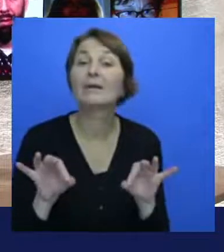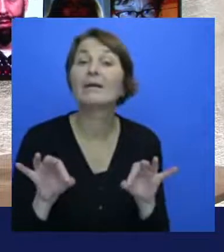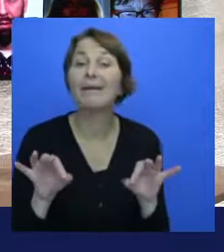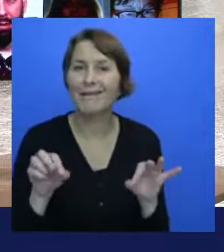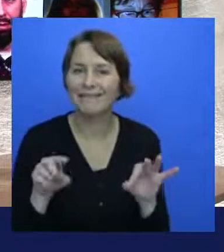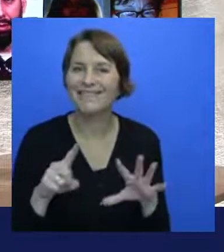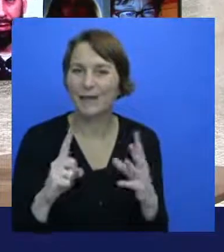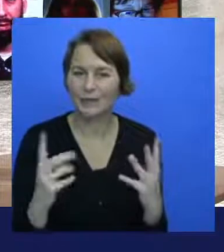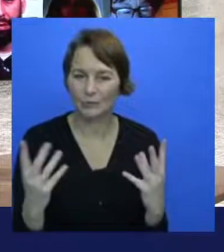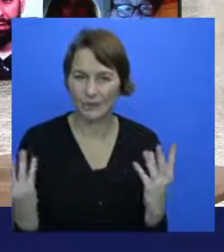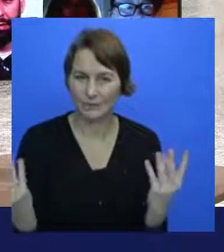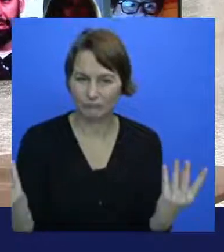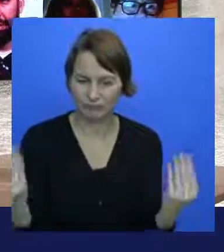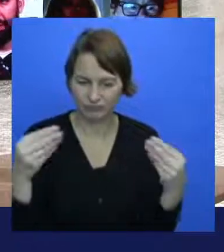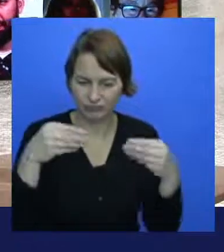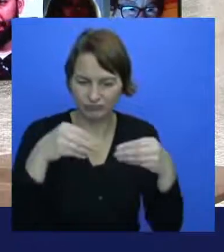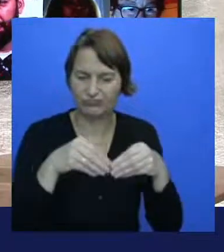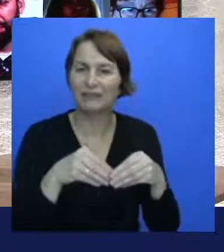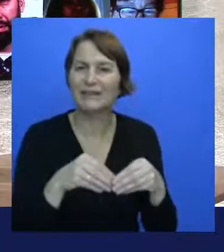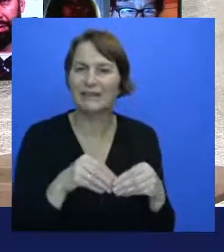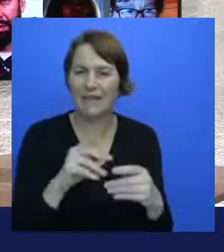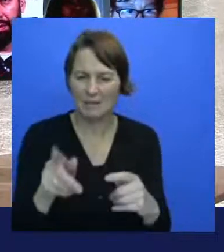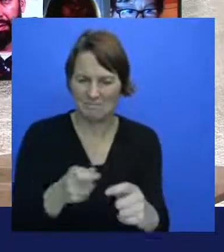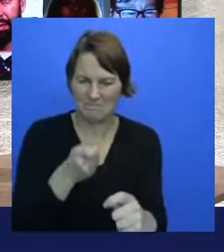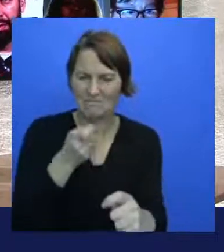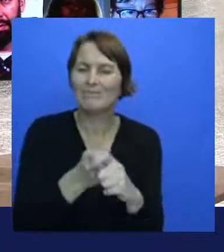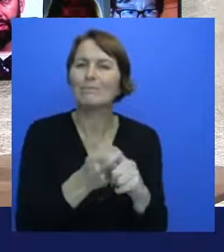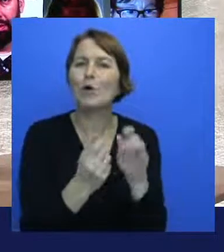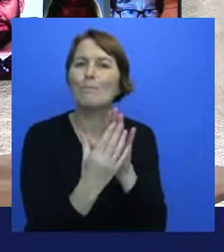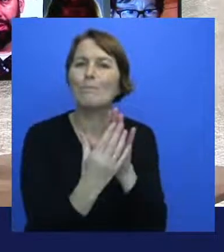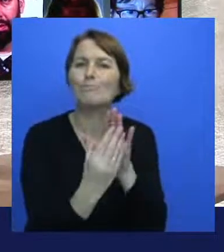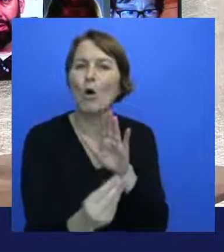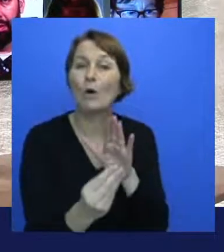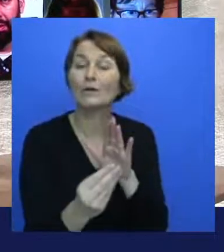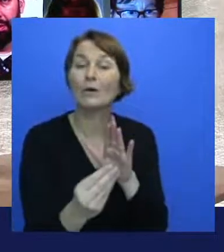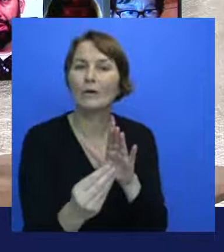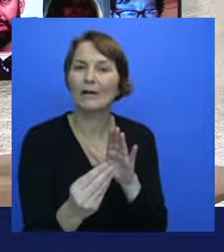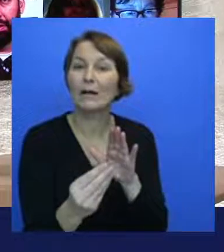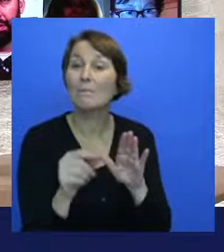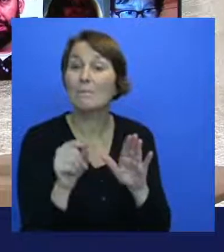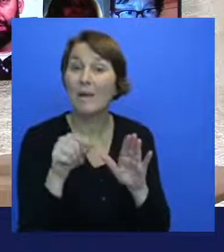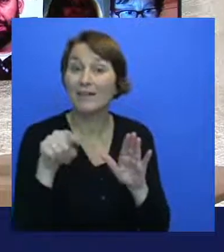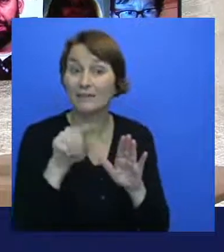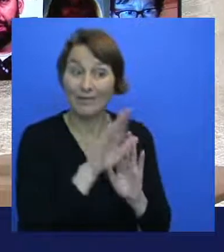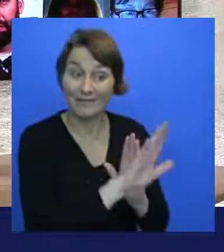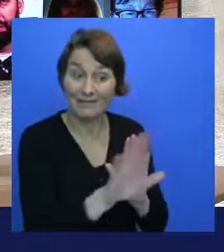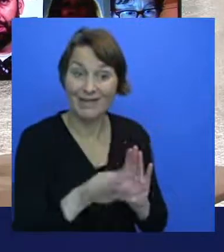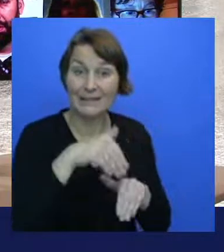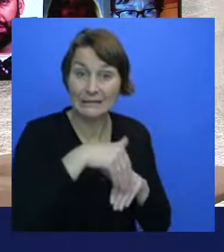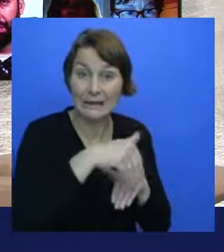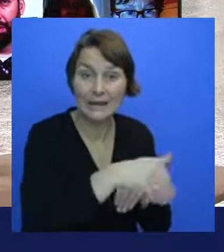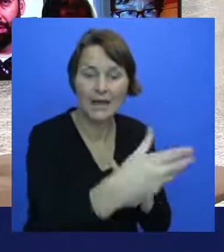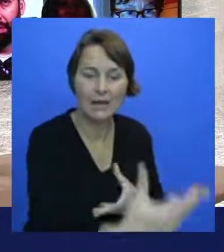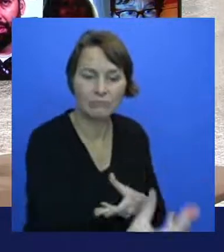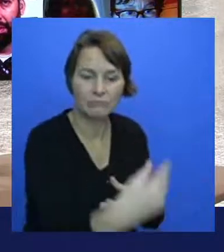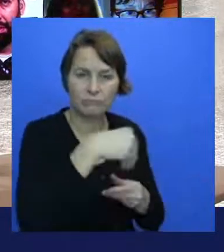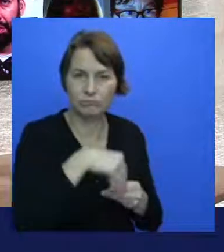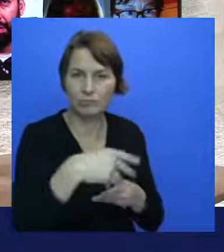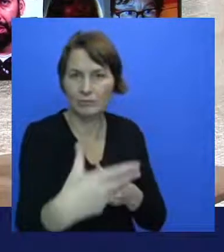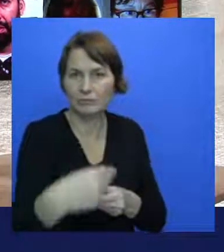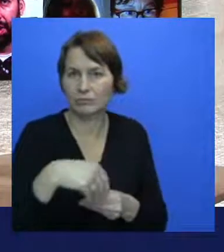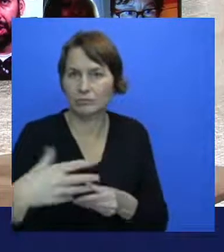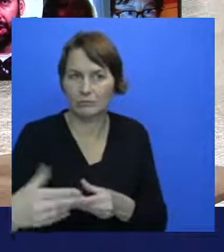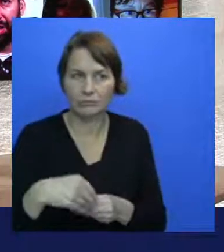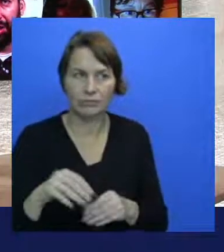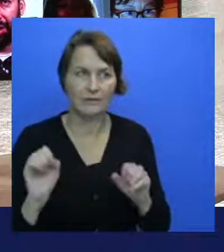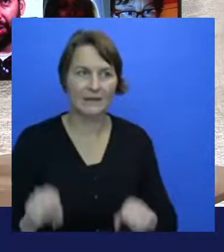model using your custom data, and then you can just use it in all kinds of projects.